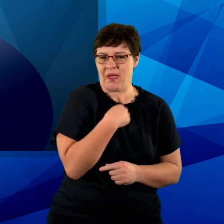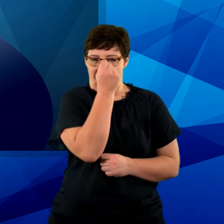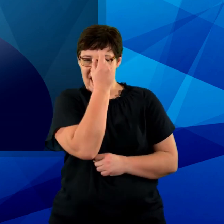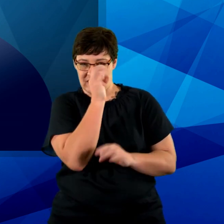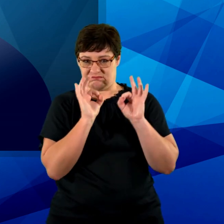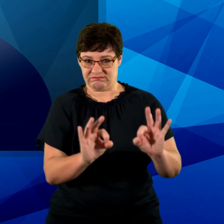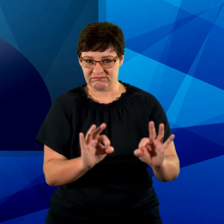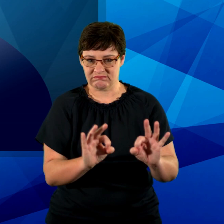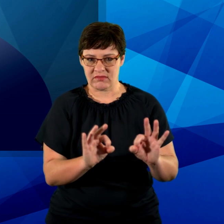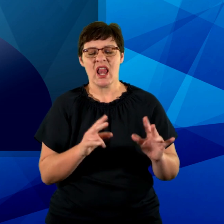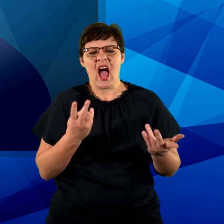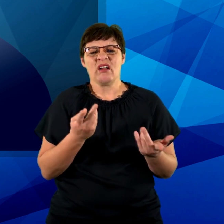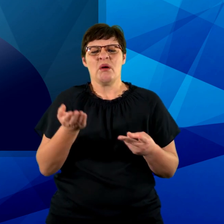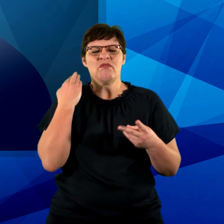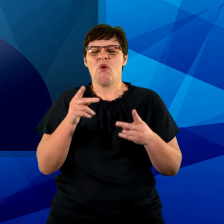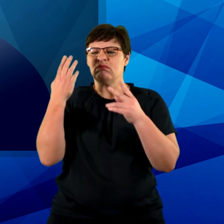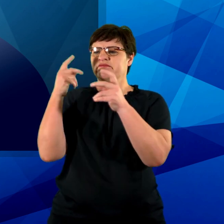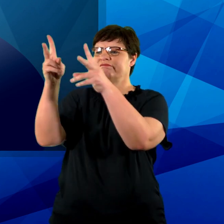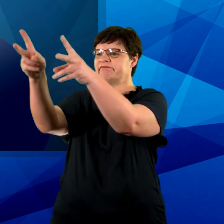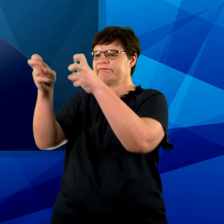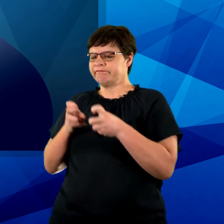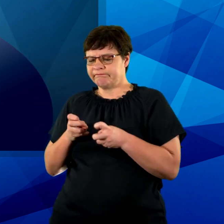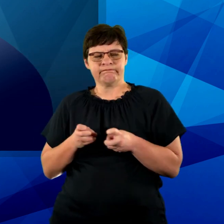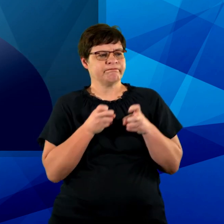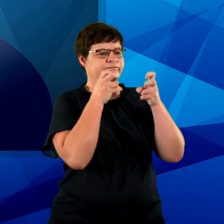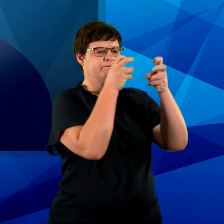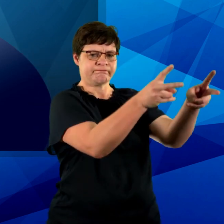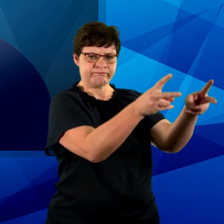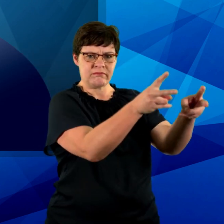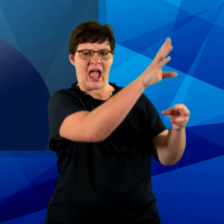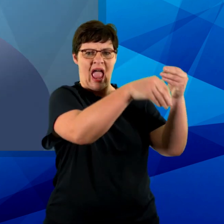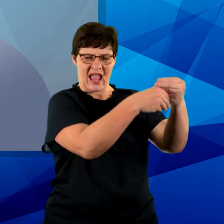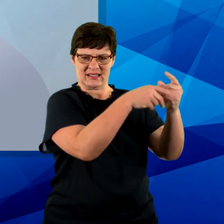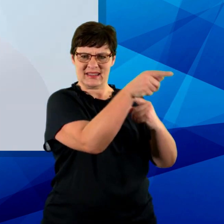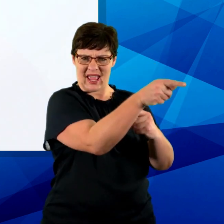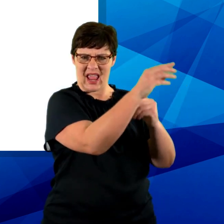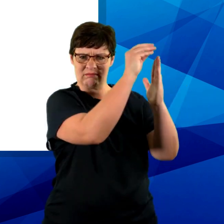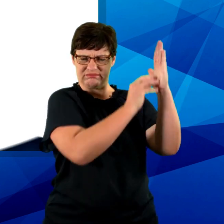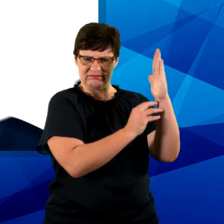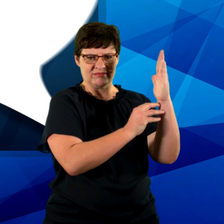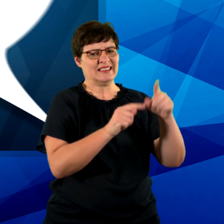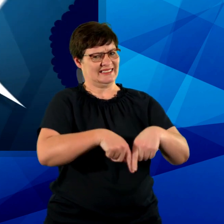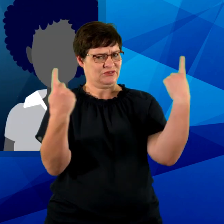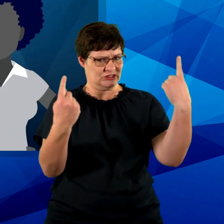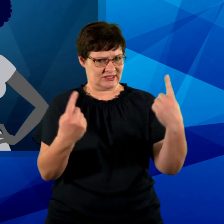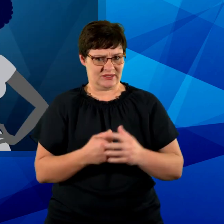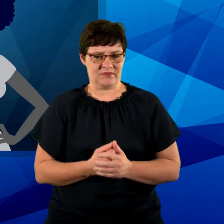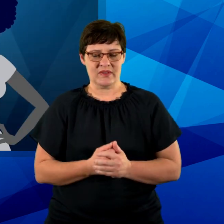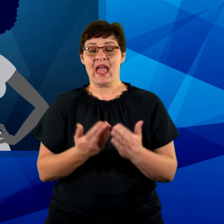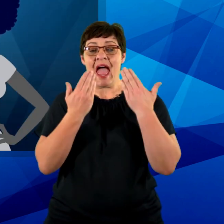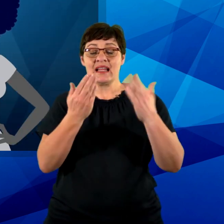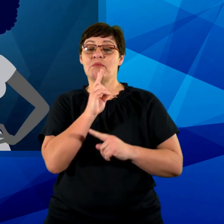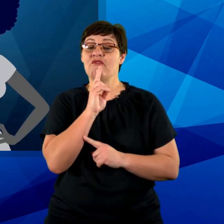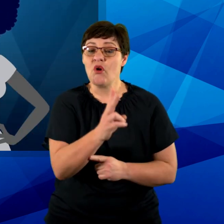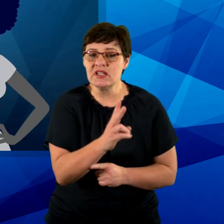This is the opposite of merely taking information from a source and placing it in your text. An academic voice